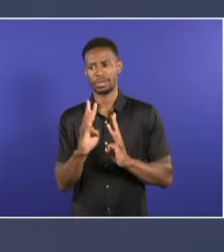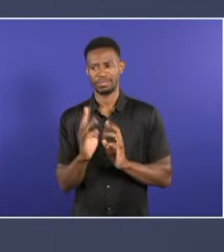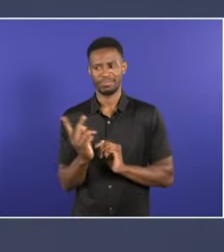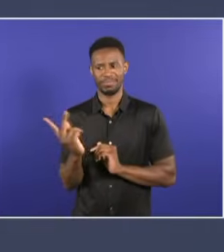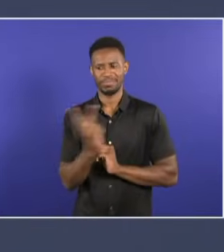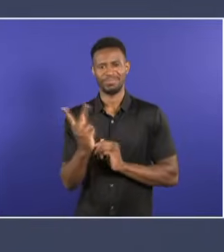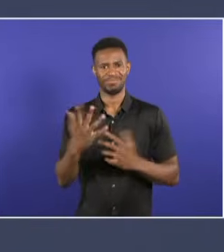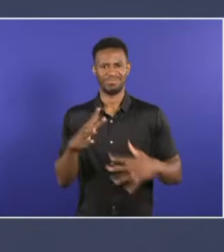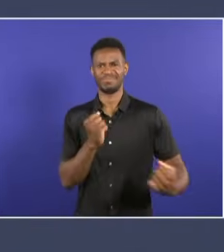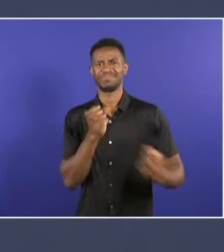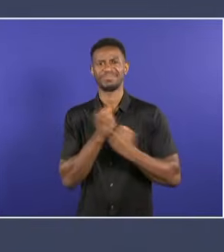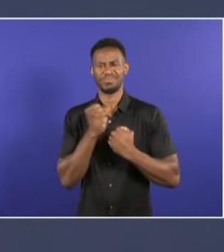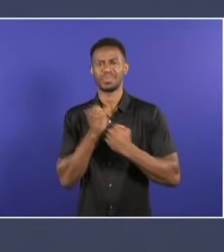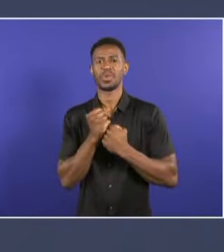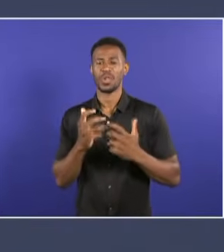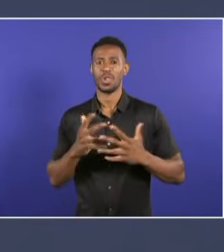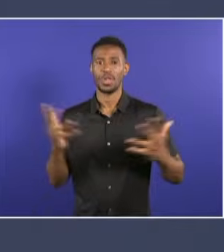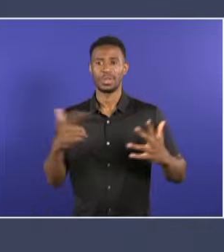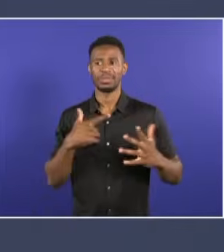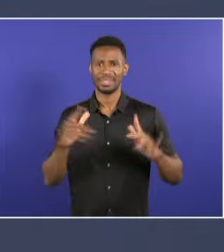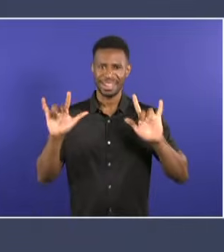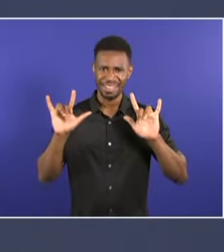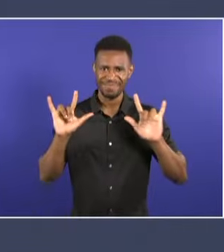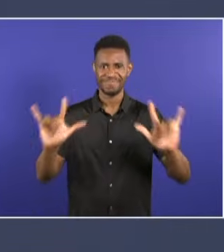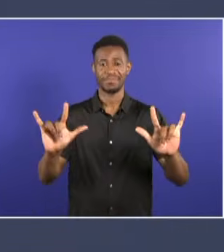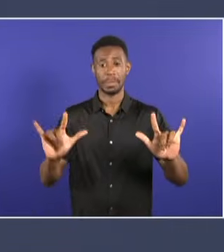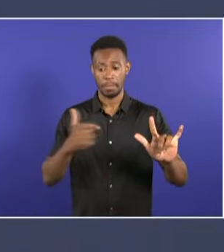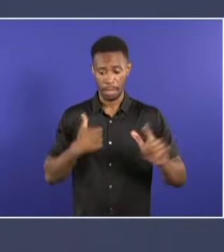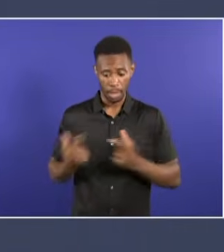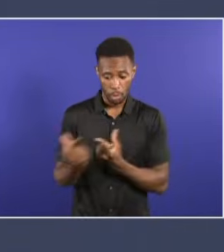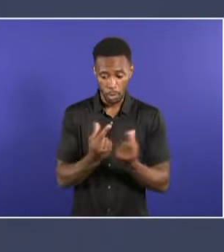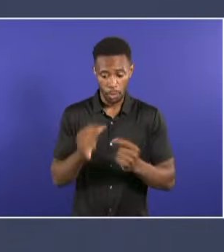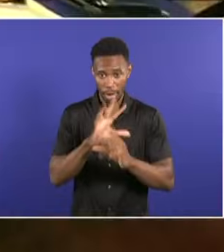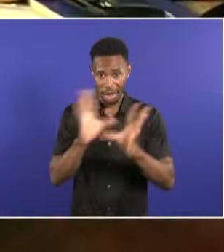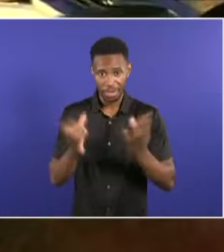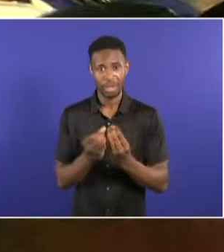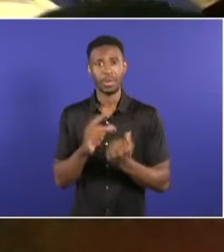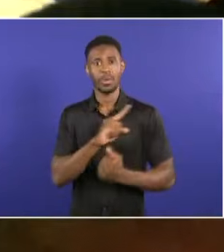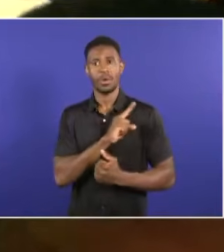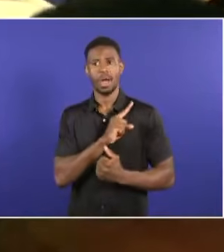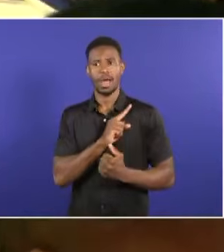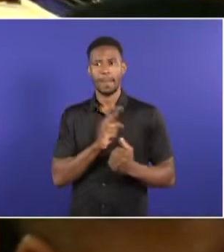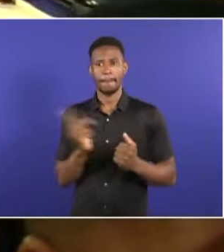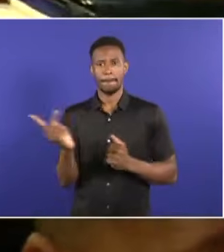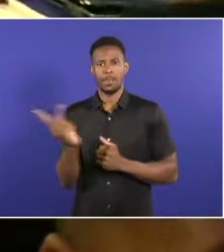so much, and they are the inspiration for everything that I do.